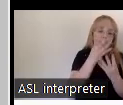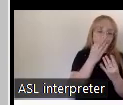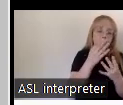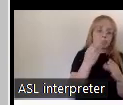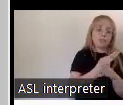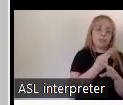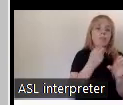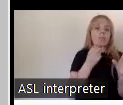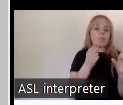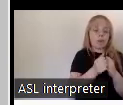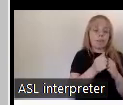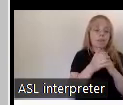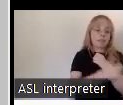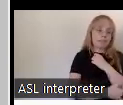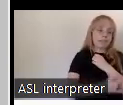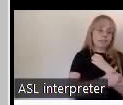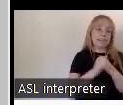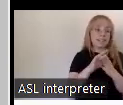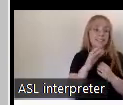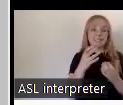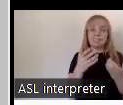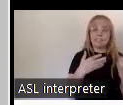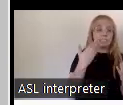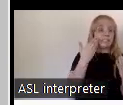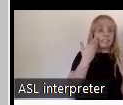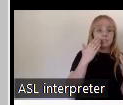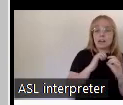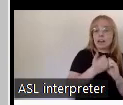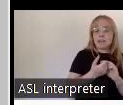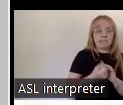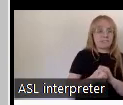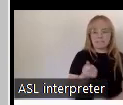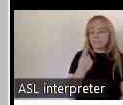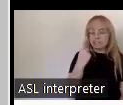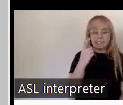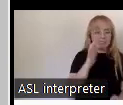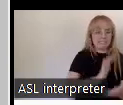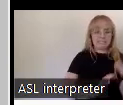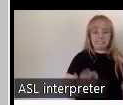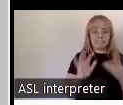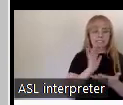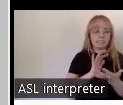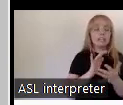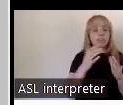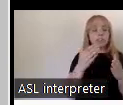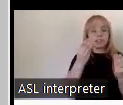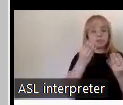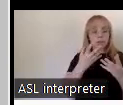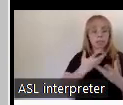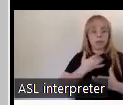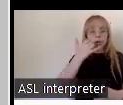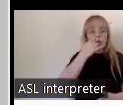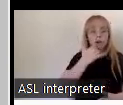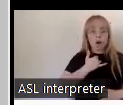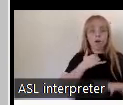with your county. If you're not sure about that, or if that doesn't make sense as to why it would be denied, please call or chat with us at the hub